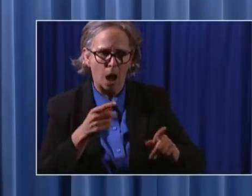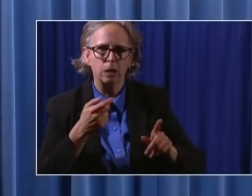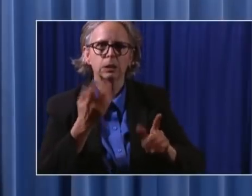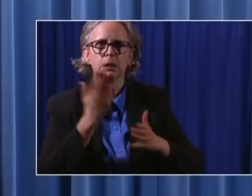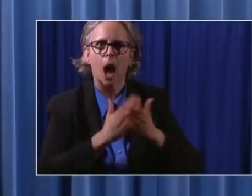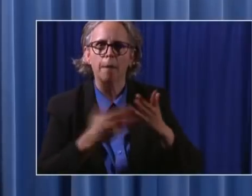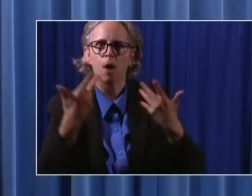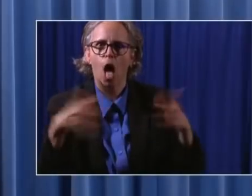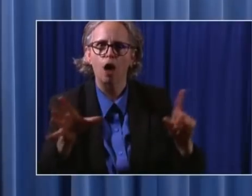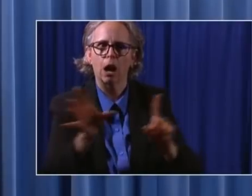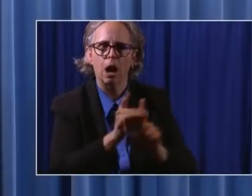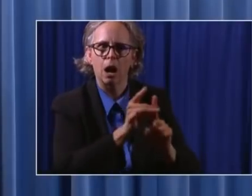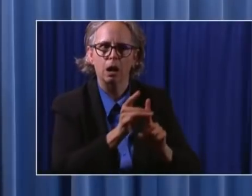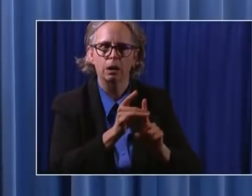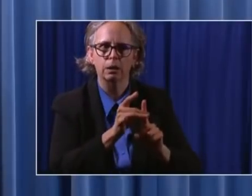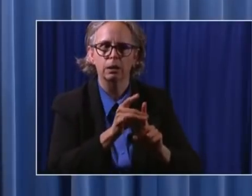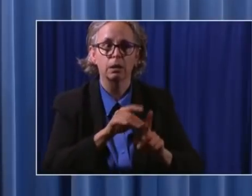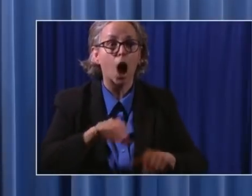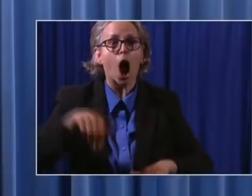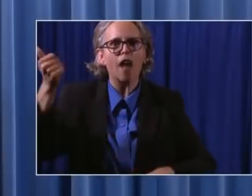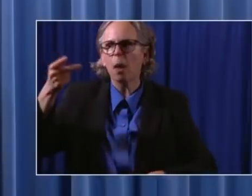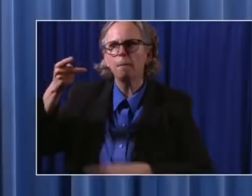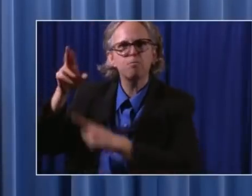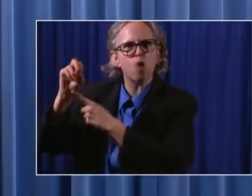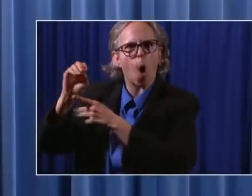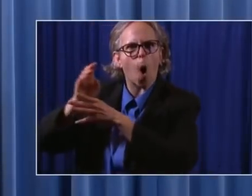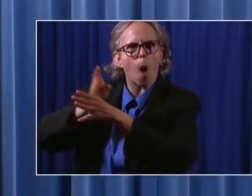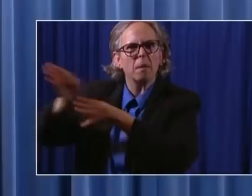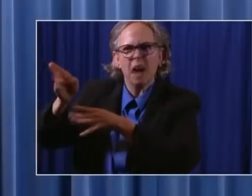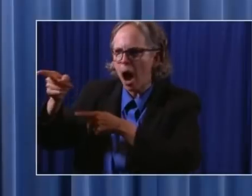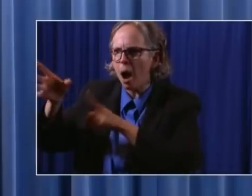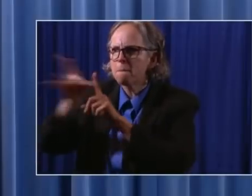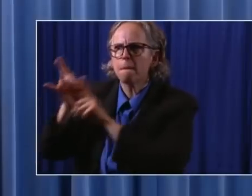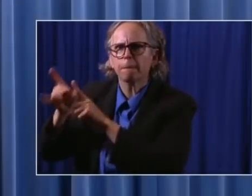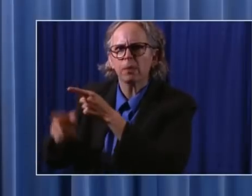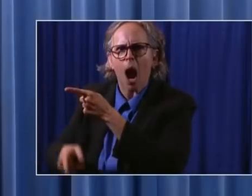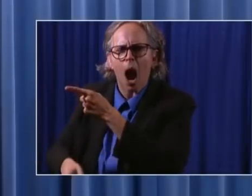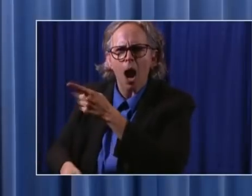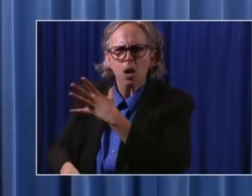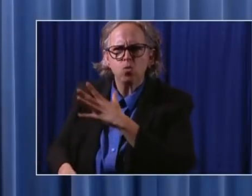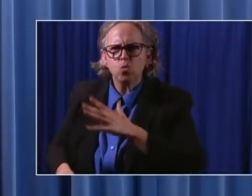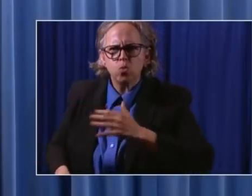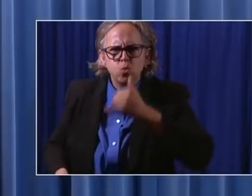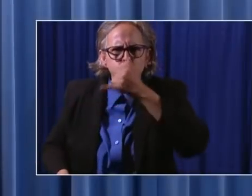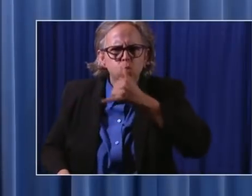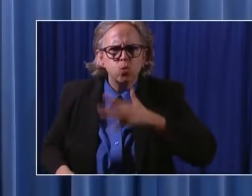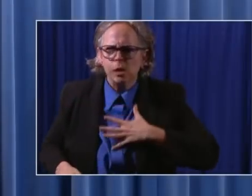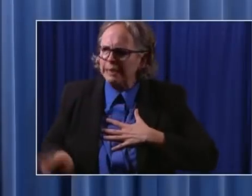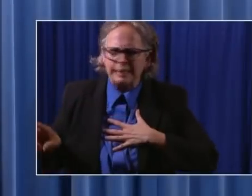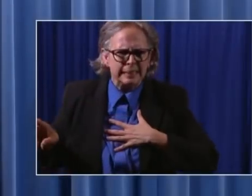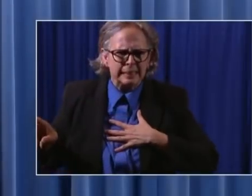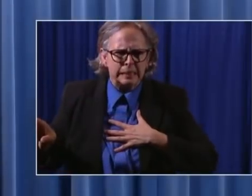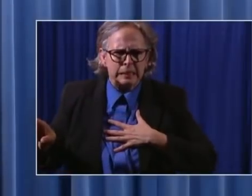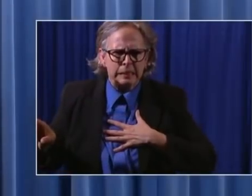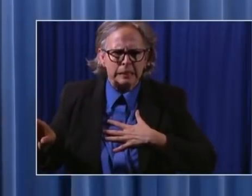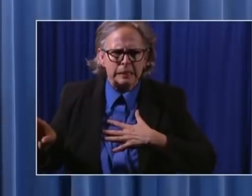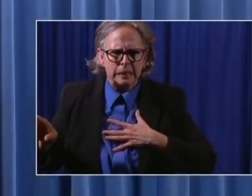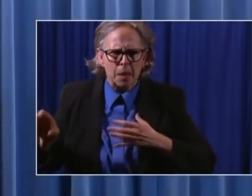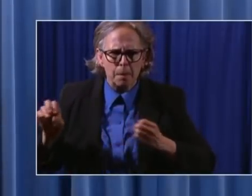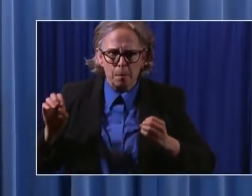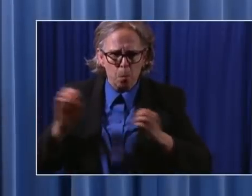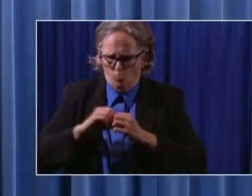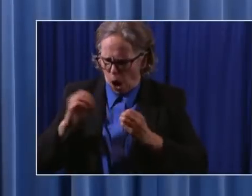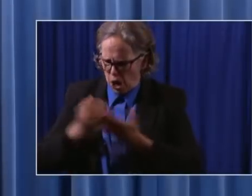as well. So, all of that information is coming in. It's information that we are all of